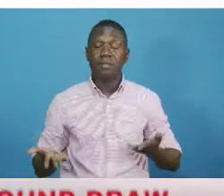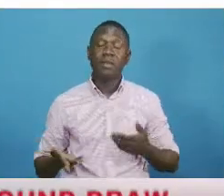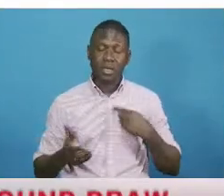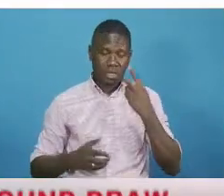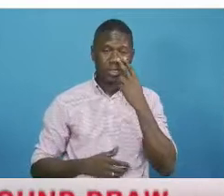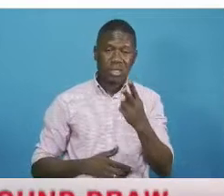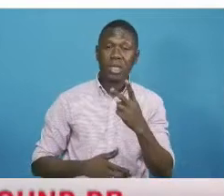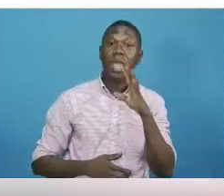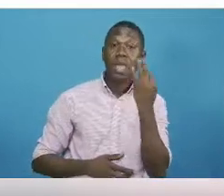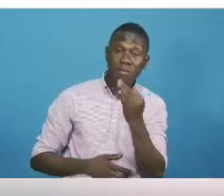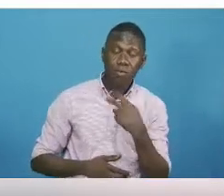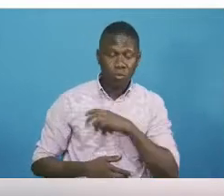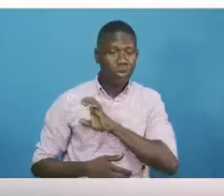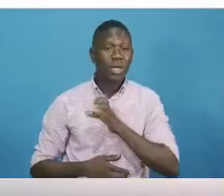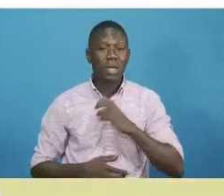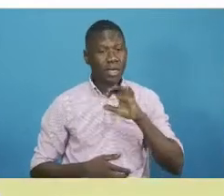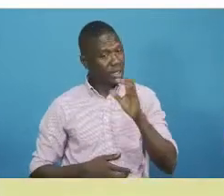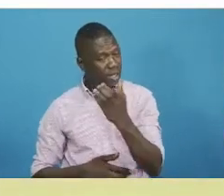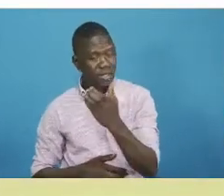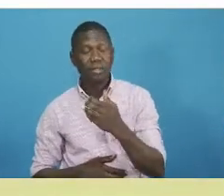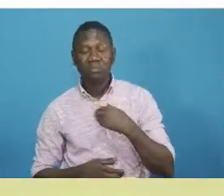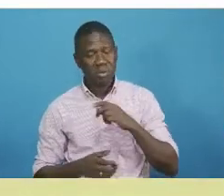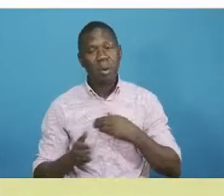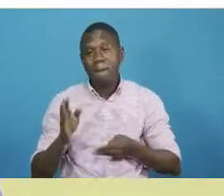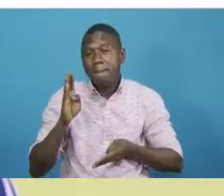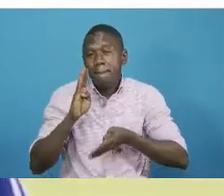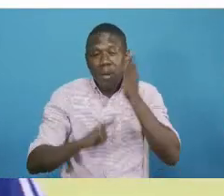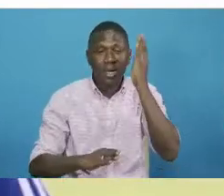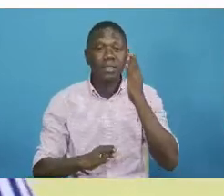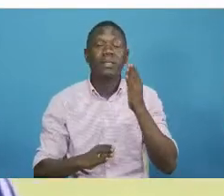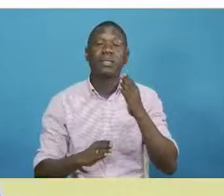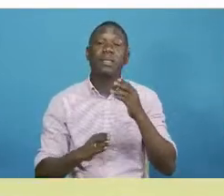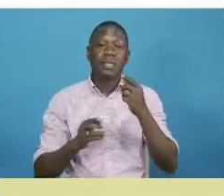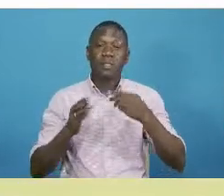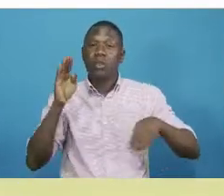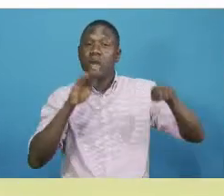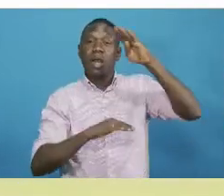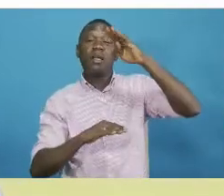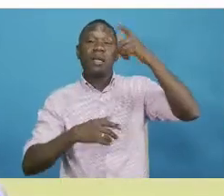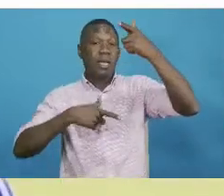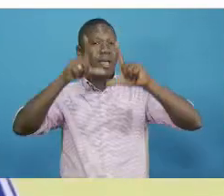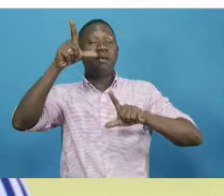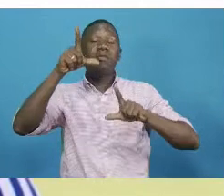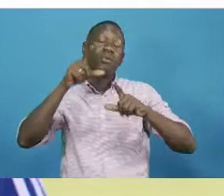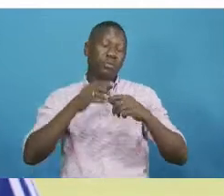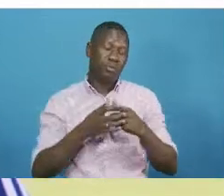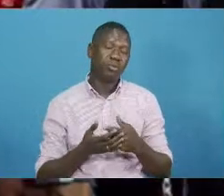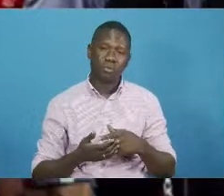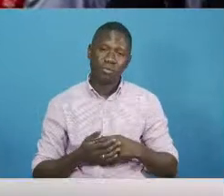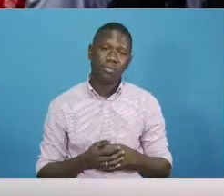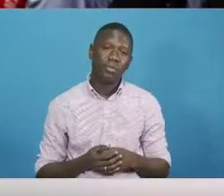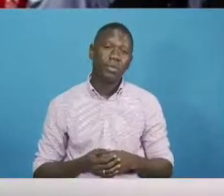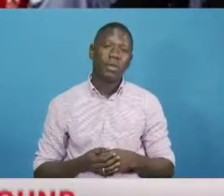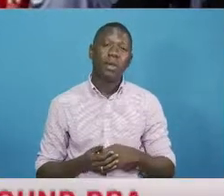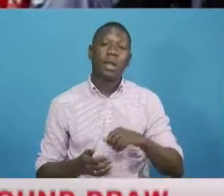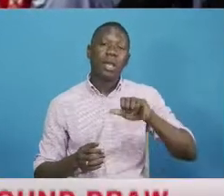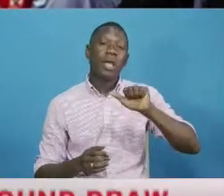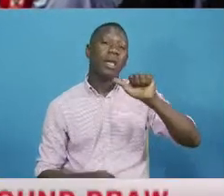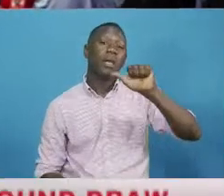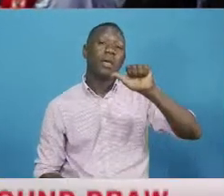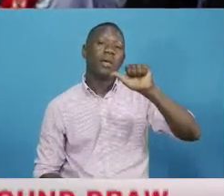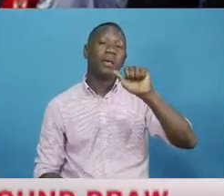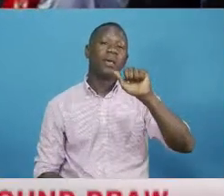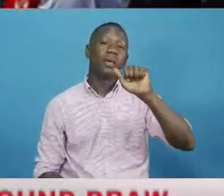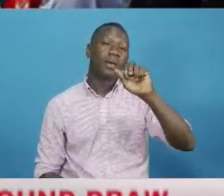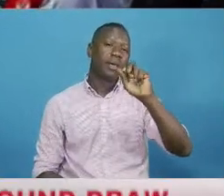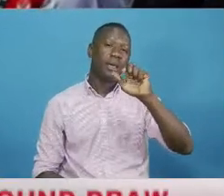can at least pass through the preliminary stage to another stage as well. Al Ahly, winners of the last